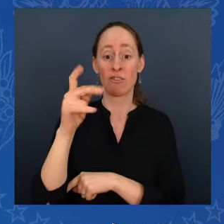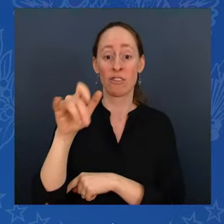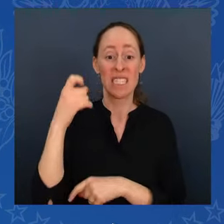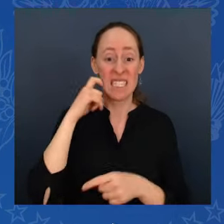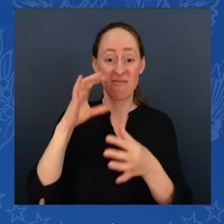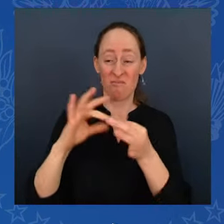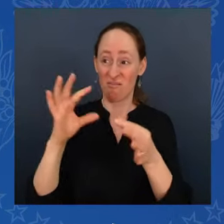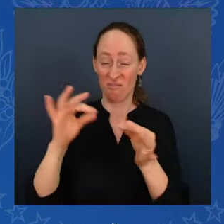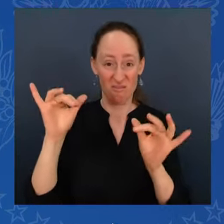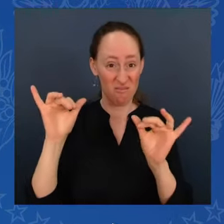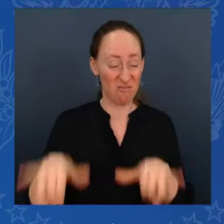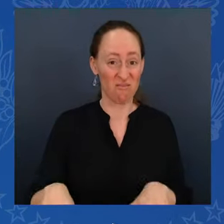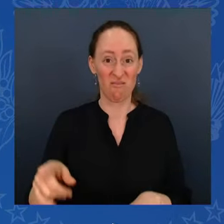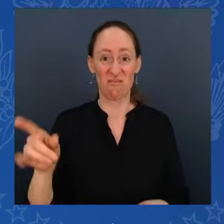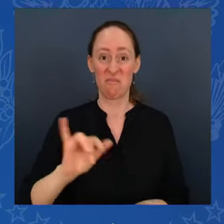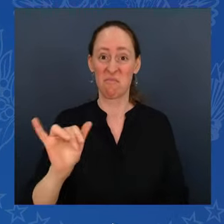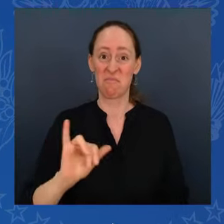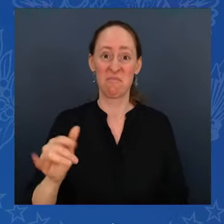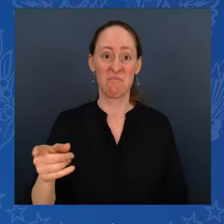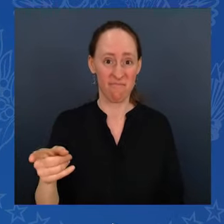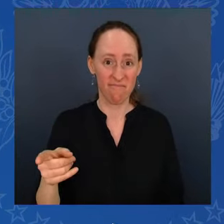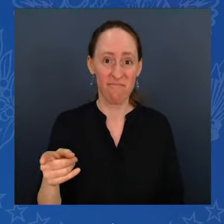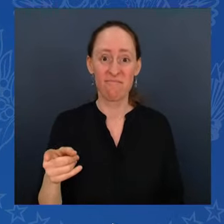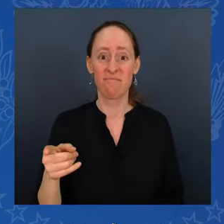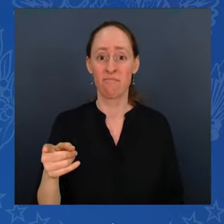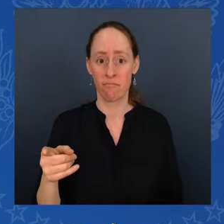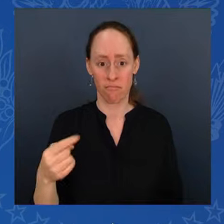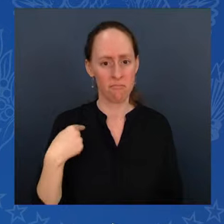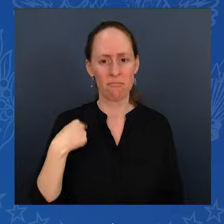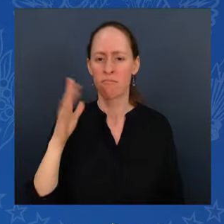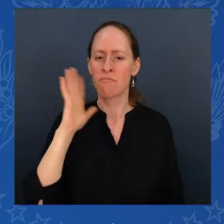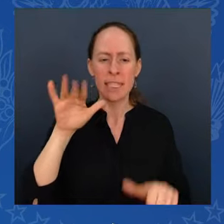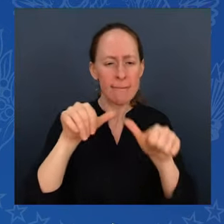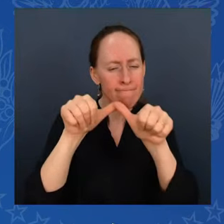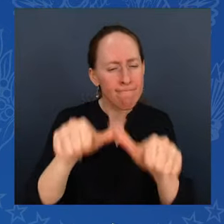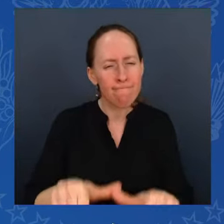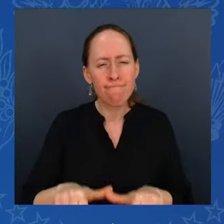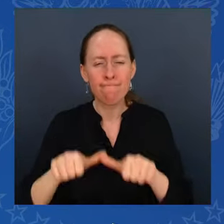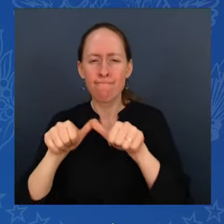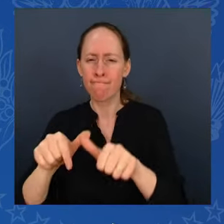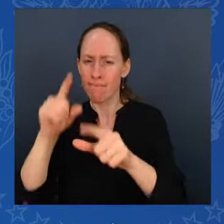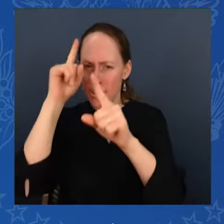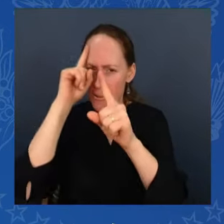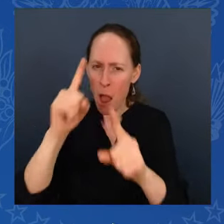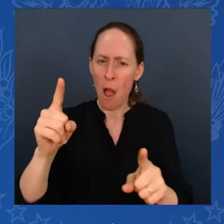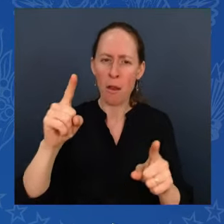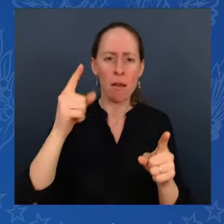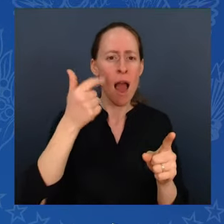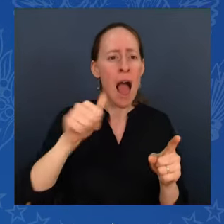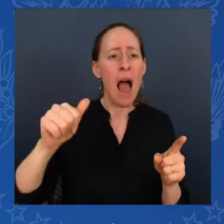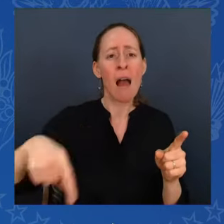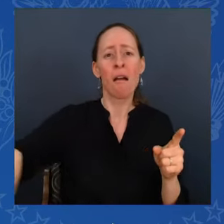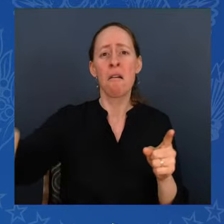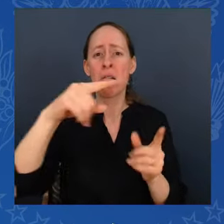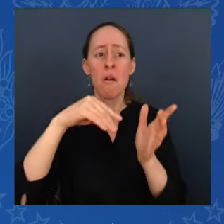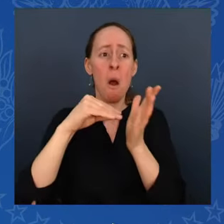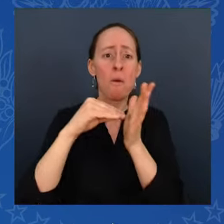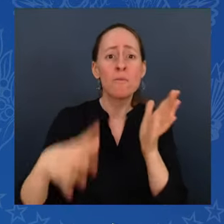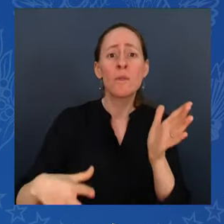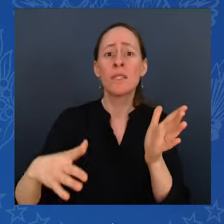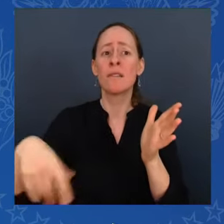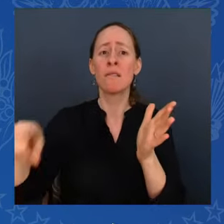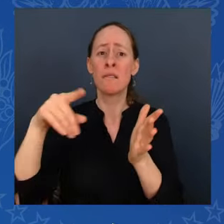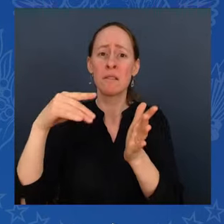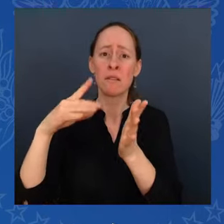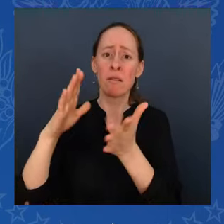hardworking Americans, and it's only in the interest of America that we do it. And again, it's for the good of our economy that's growing stronger and